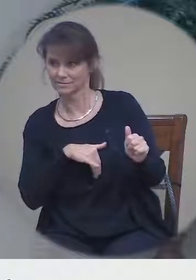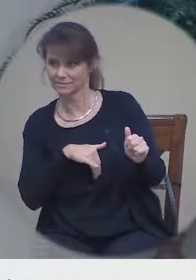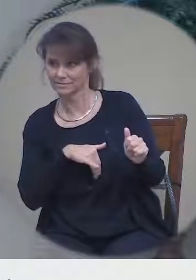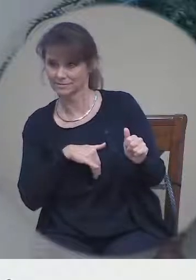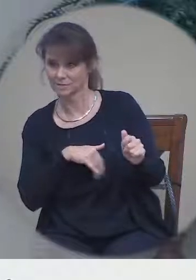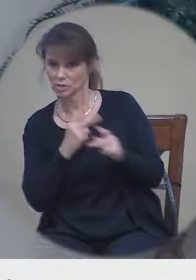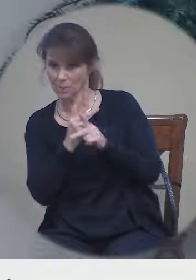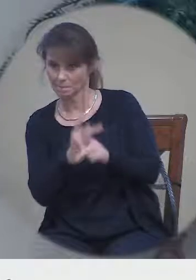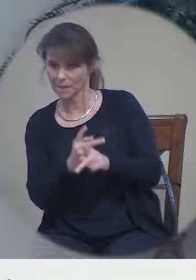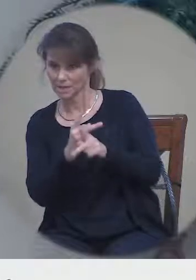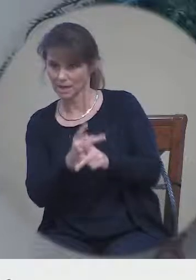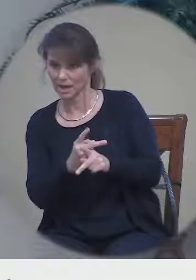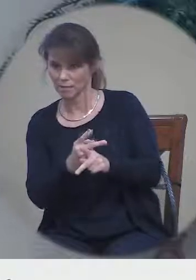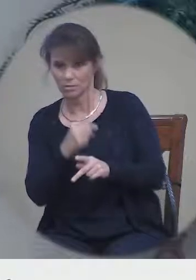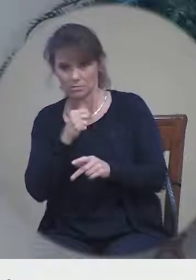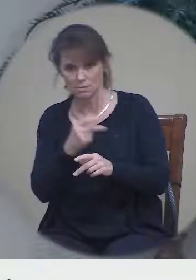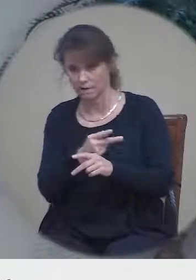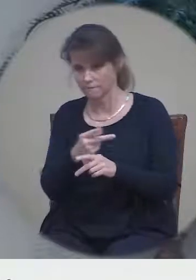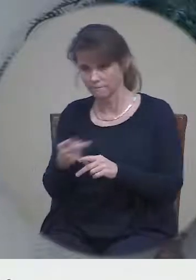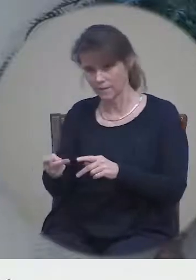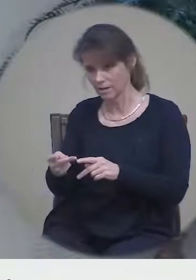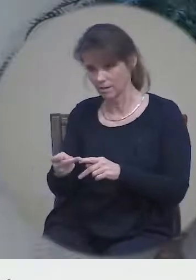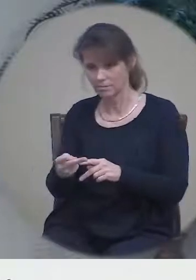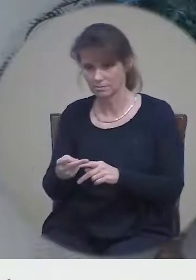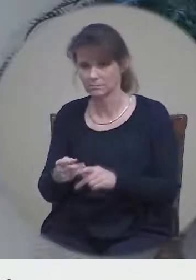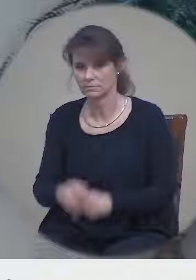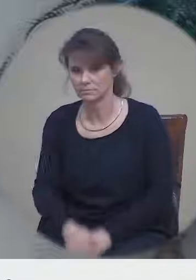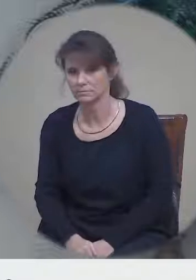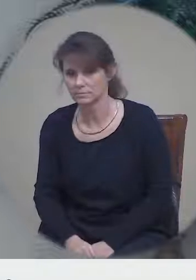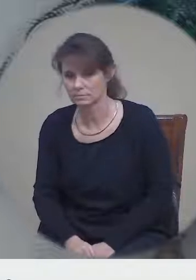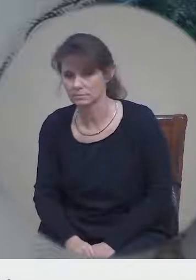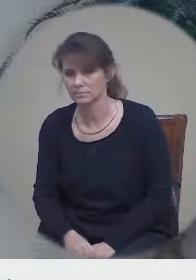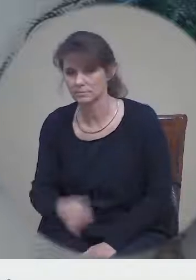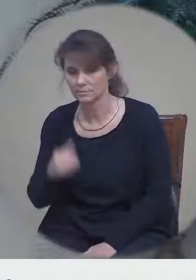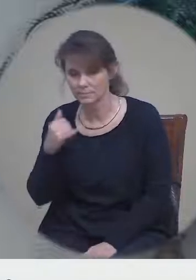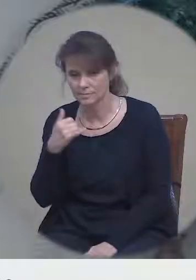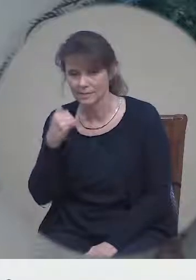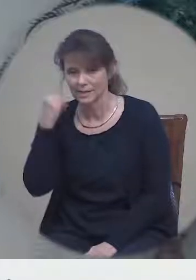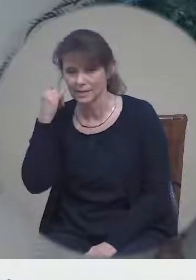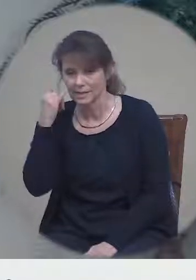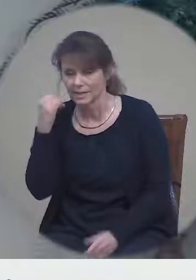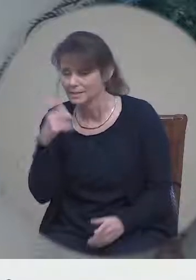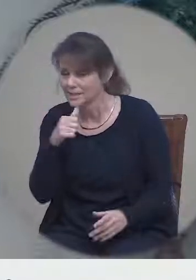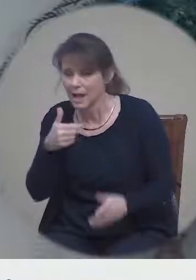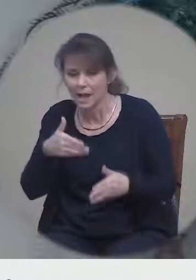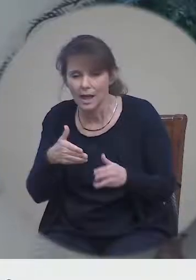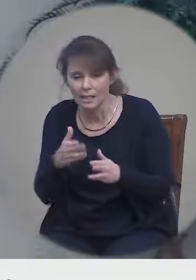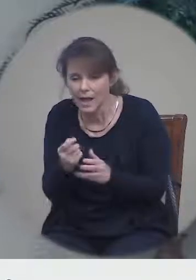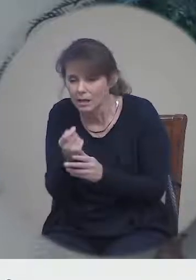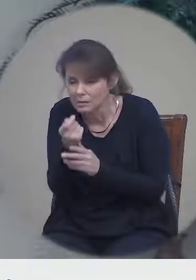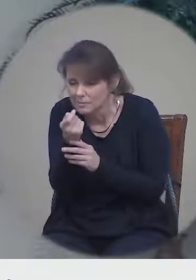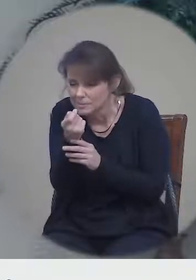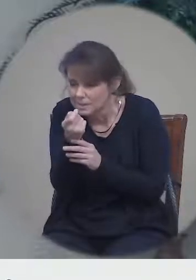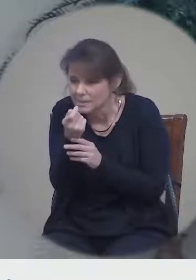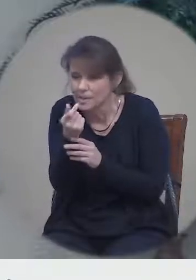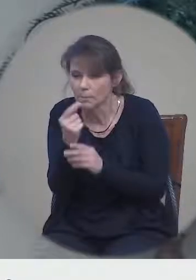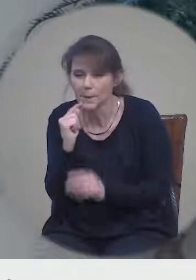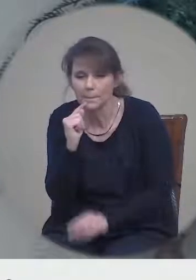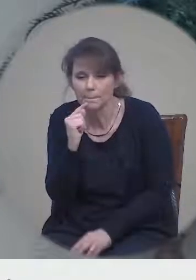fall short of the glory of God, of the grace of God, lest any root of bitterness springing up